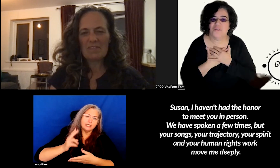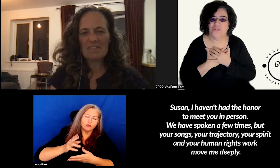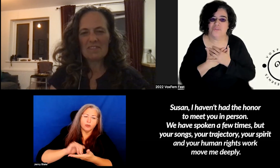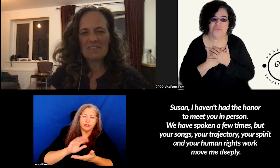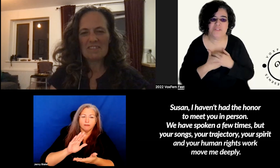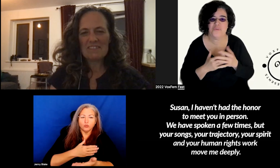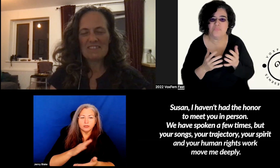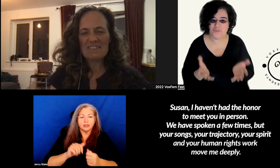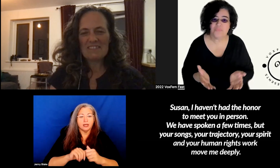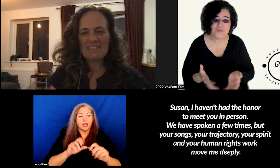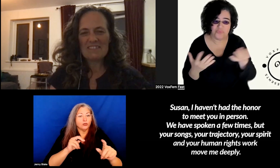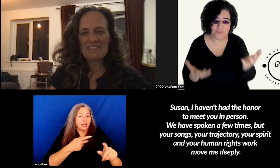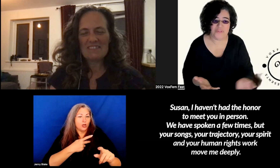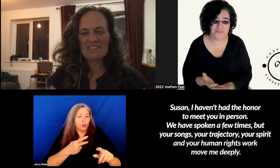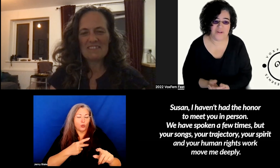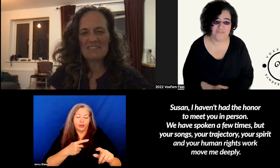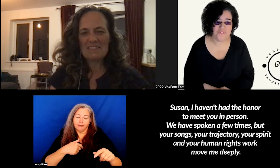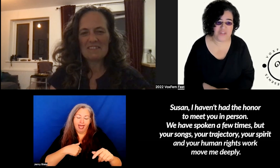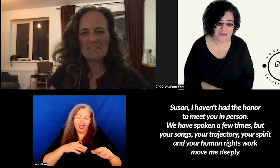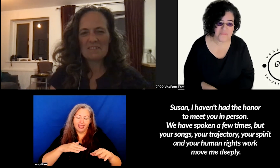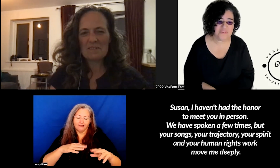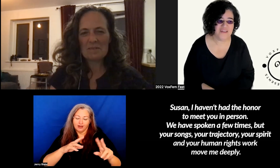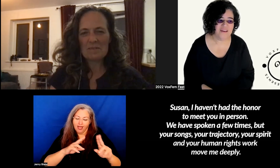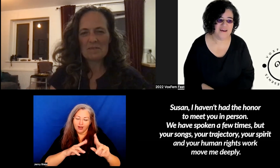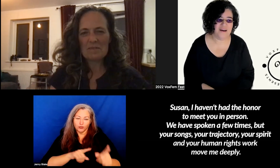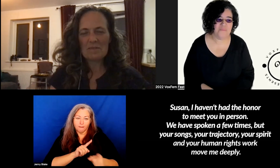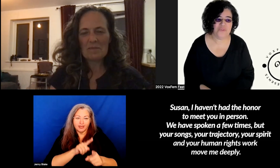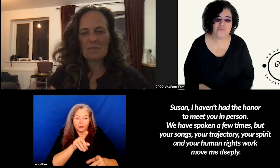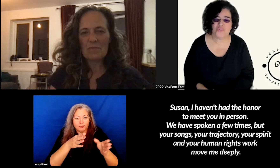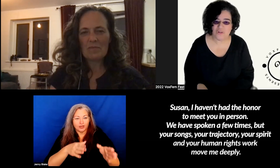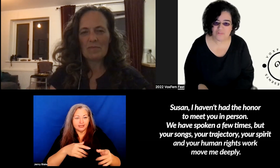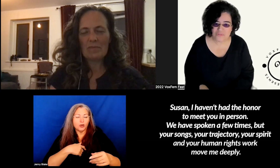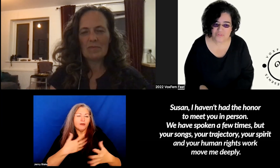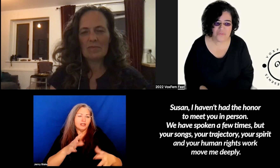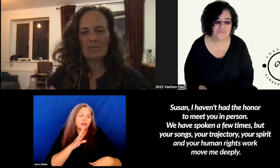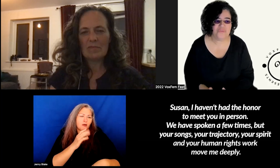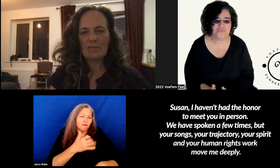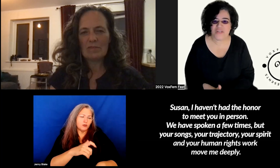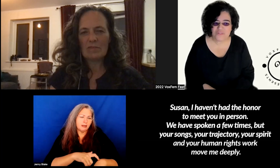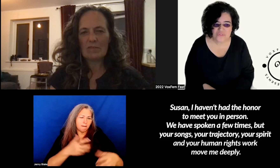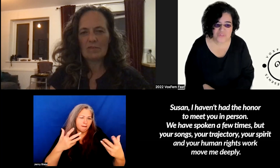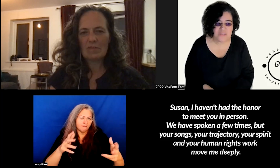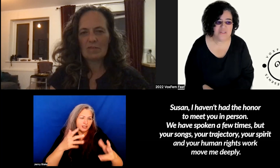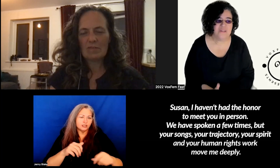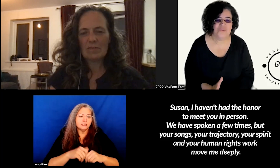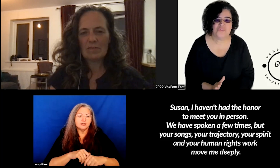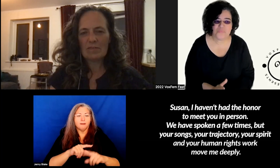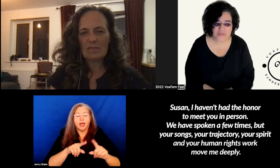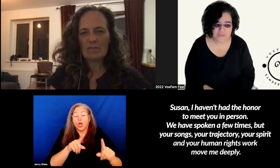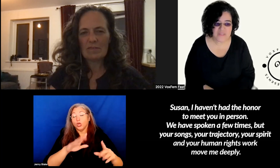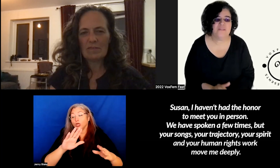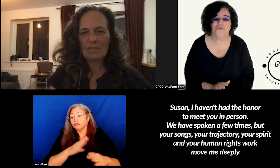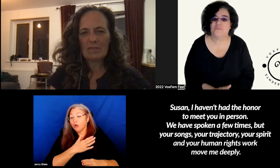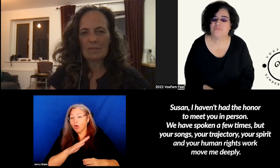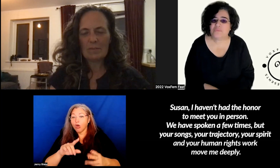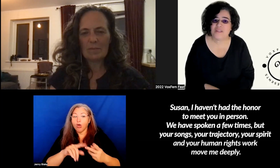the honor to meet you in person. We have spoken a few times. But your songs, your trajectory, your